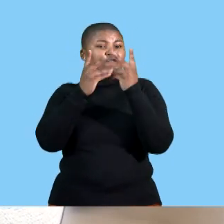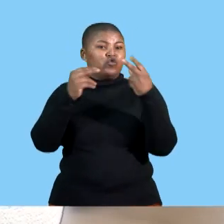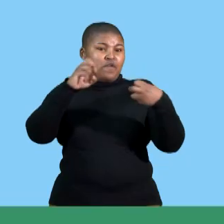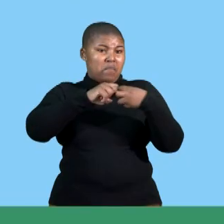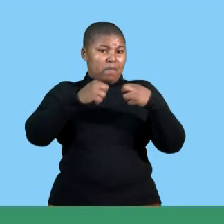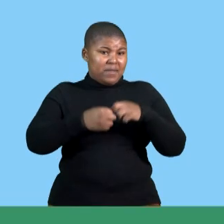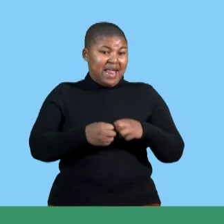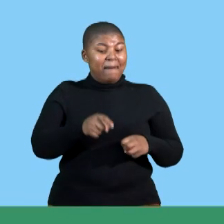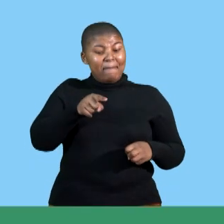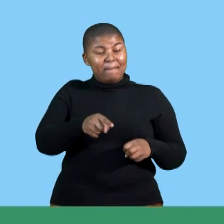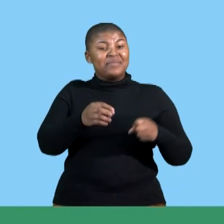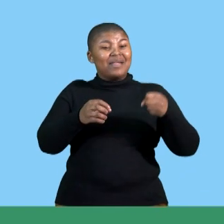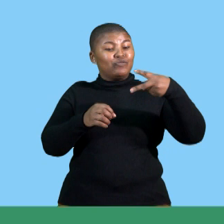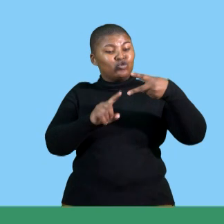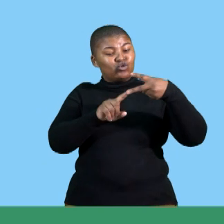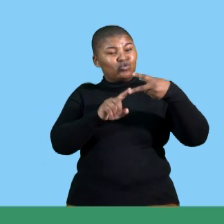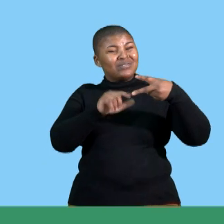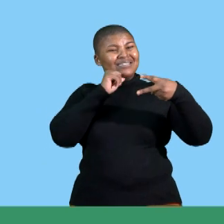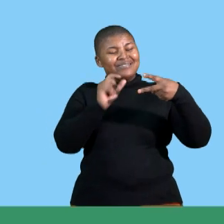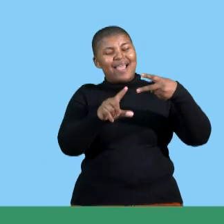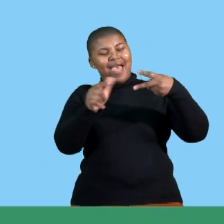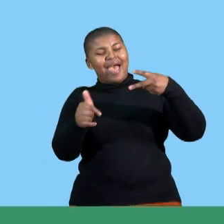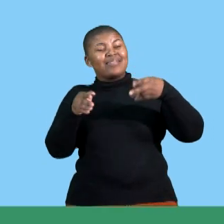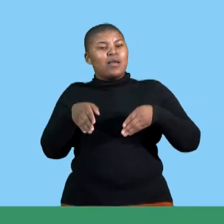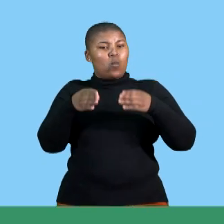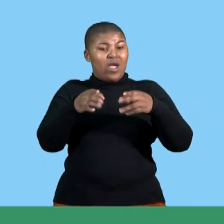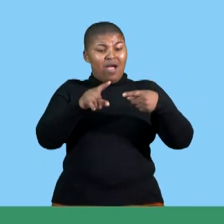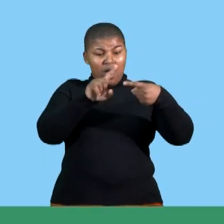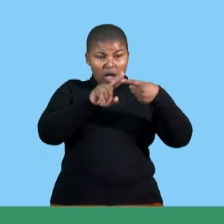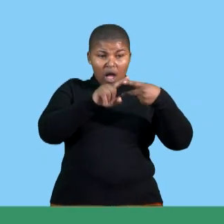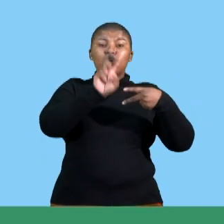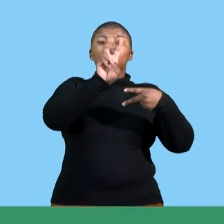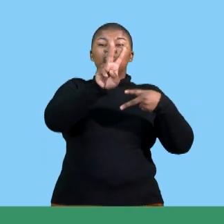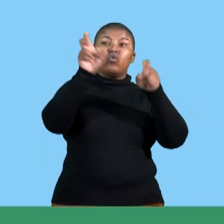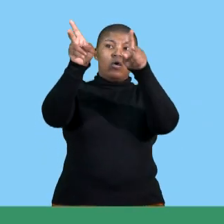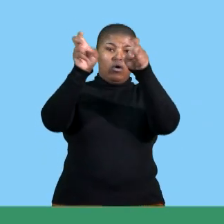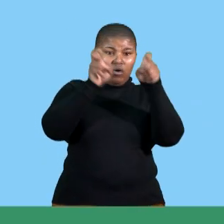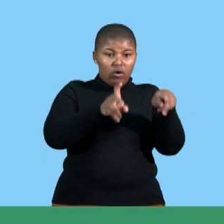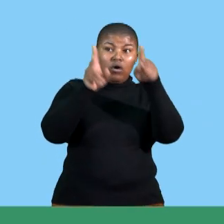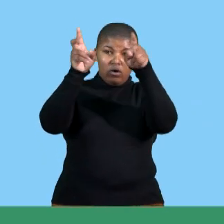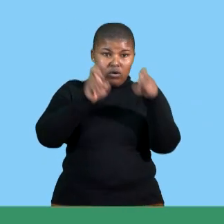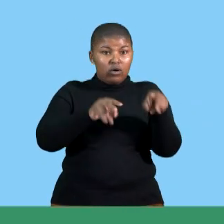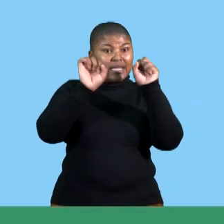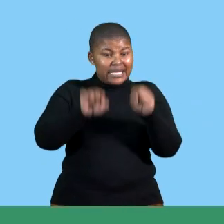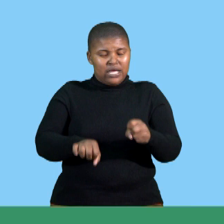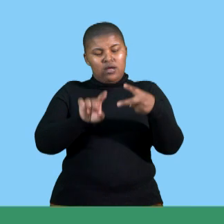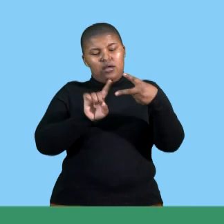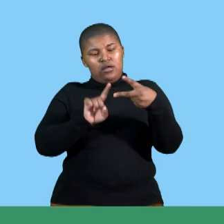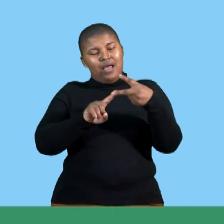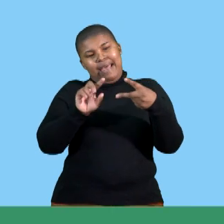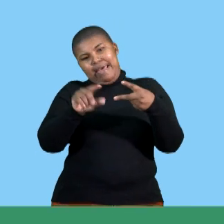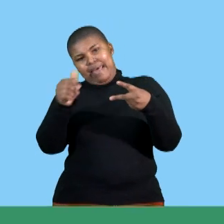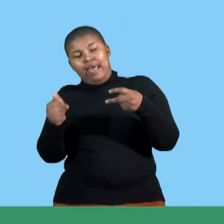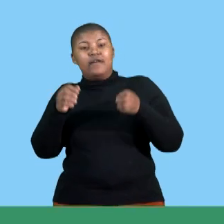Another keyword that we are getting, other ways. Other ways is other than the 2 that are mentioned in the scenario